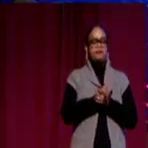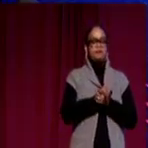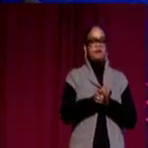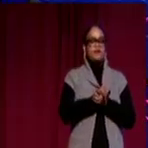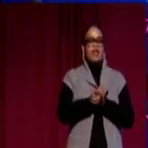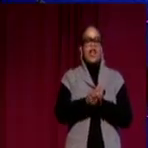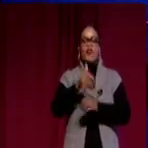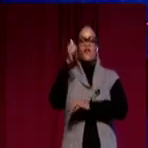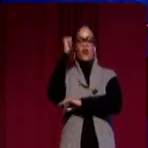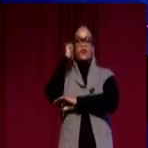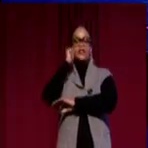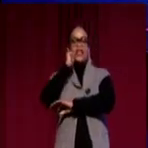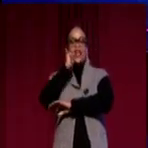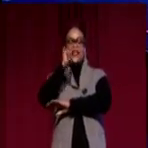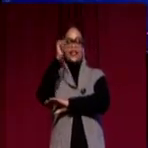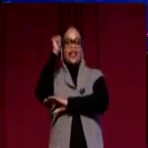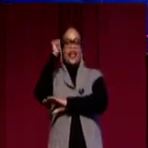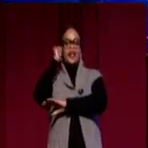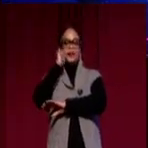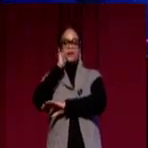From day